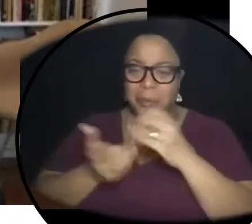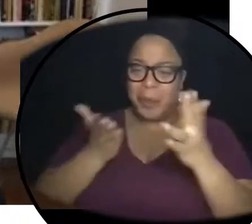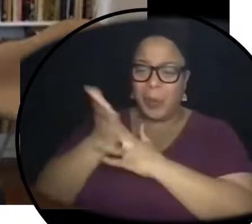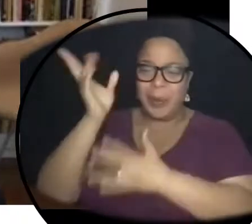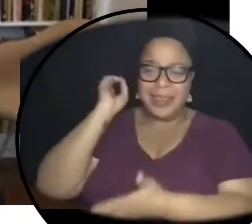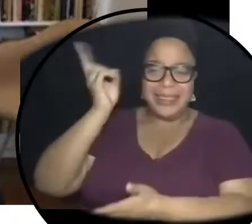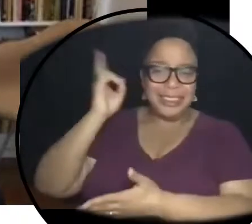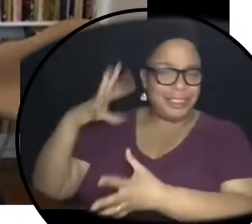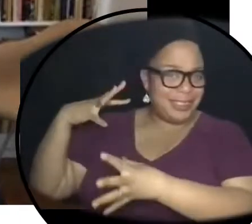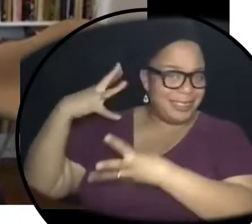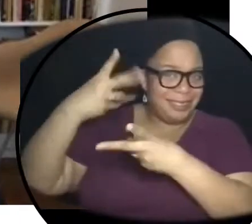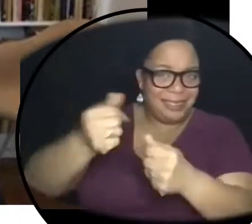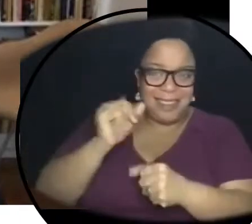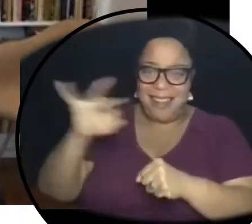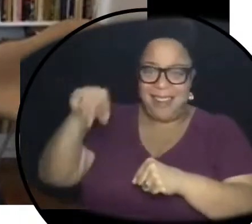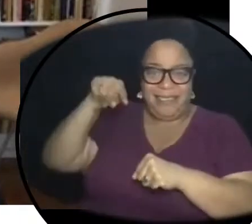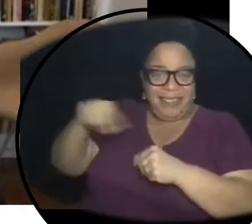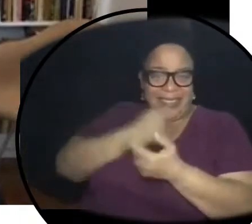And of course,